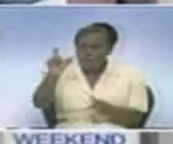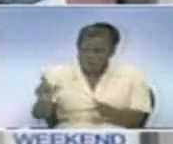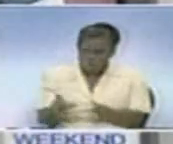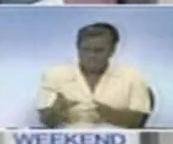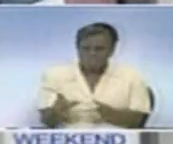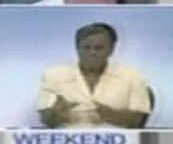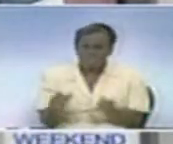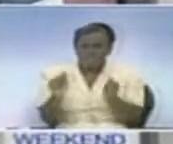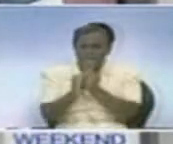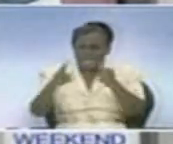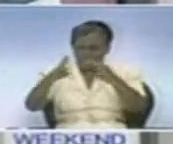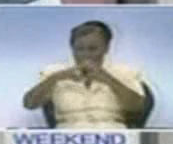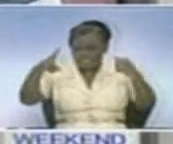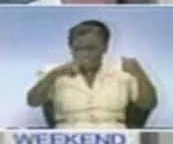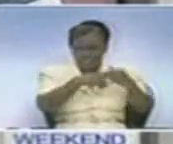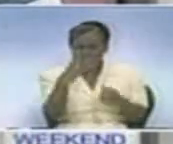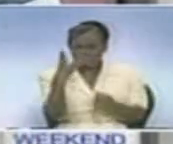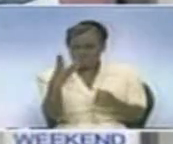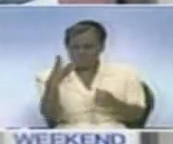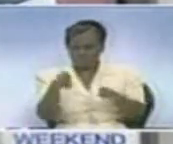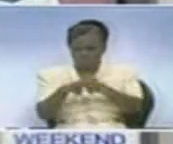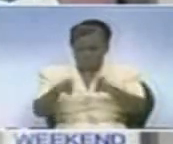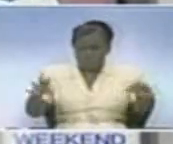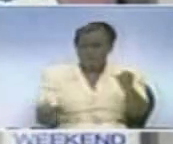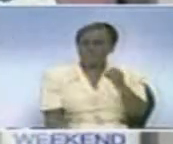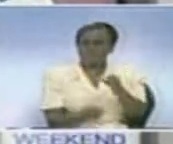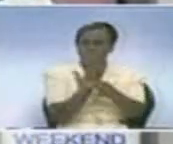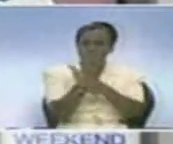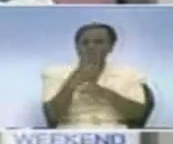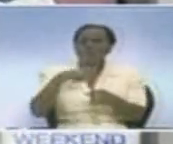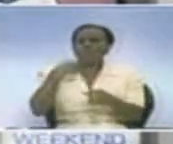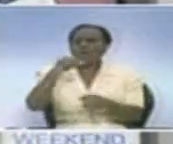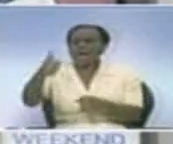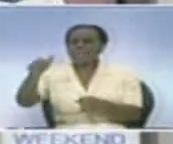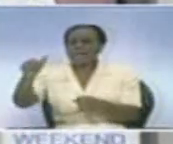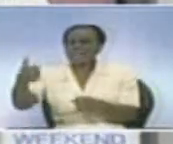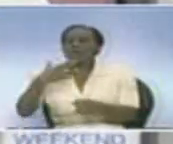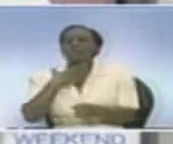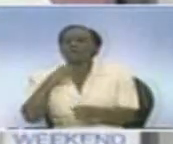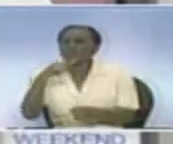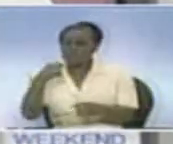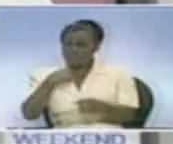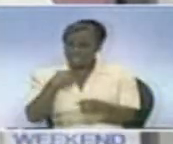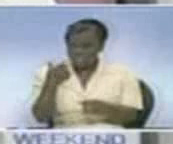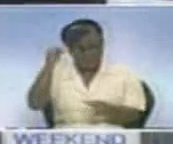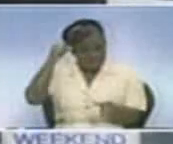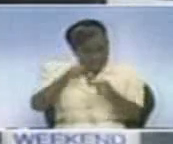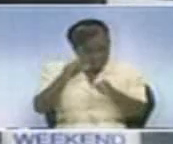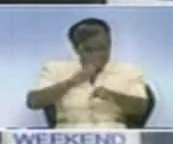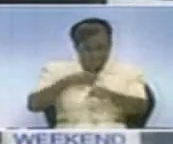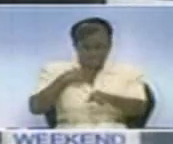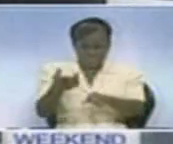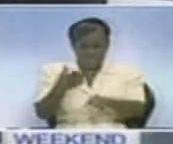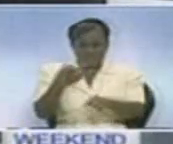that 1974 scheme generated who else wanted to go there. I was a deal, remember, in I will tell